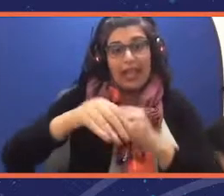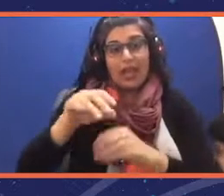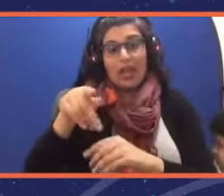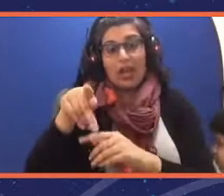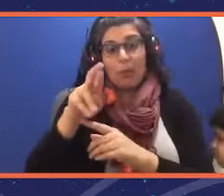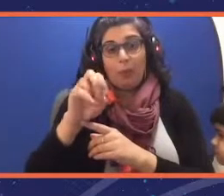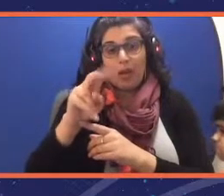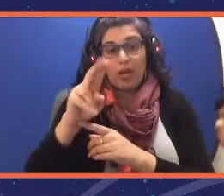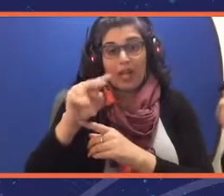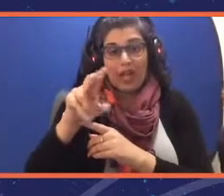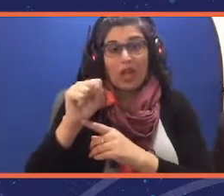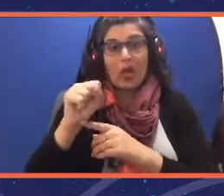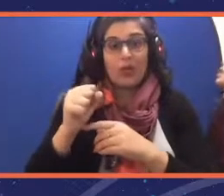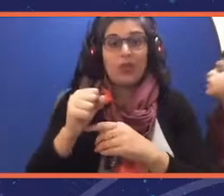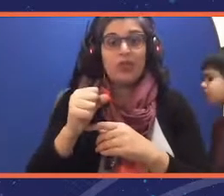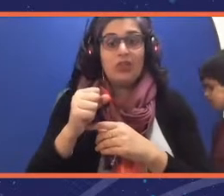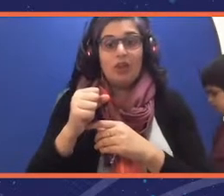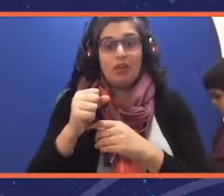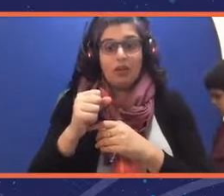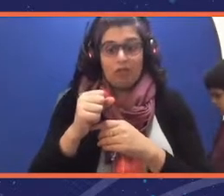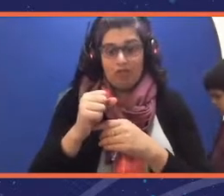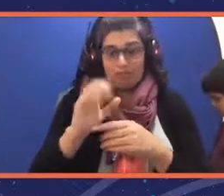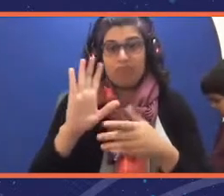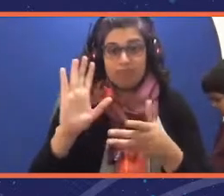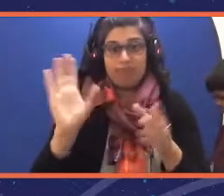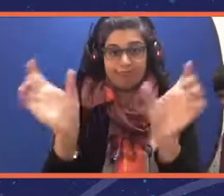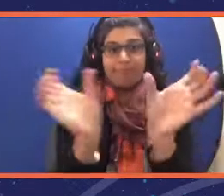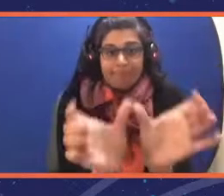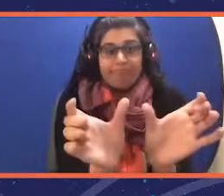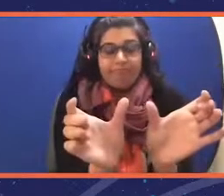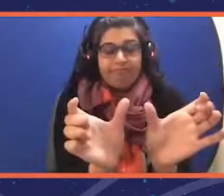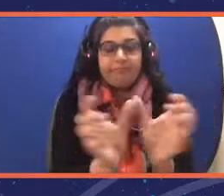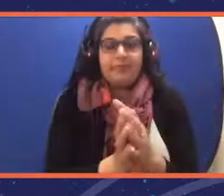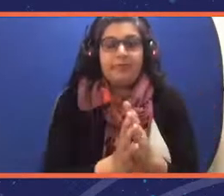we know who's here. Next slide.